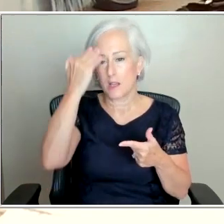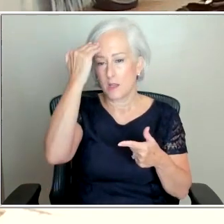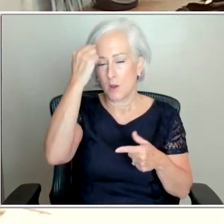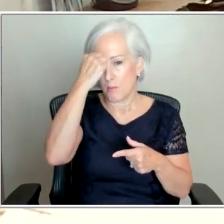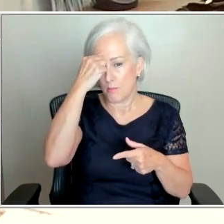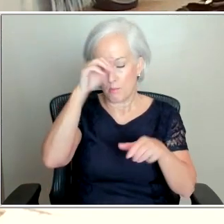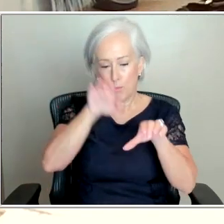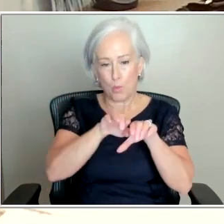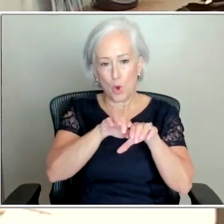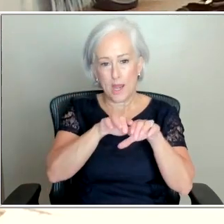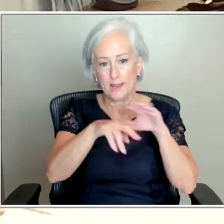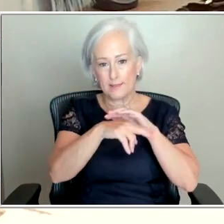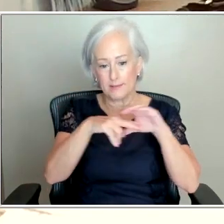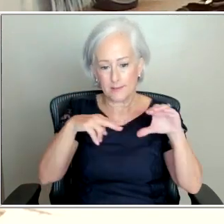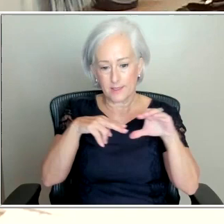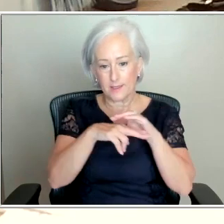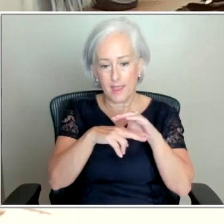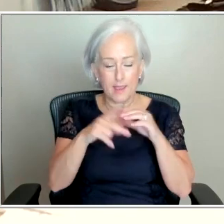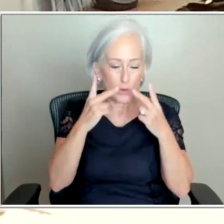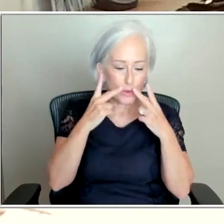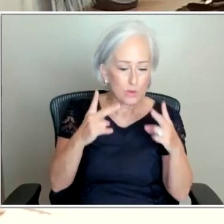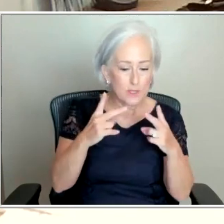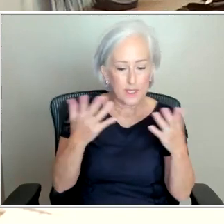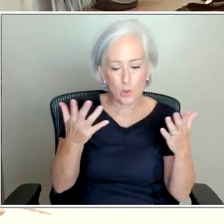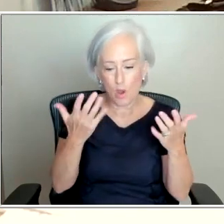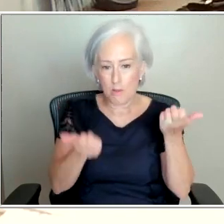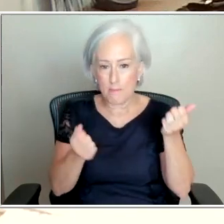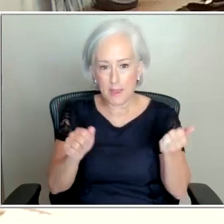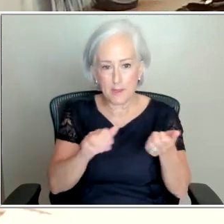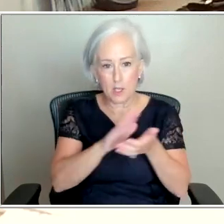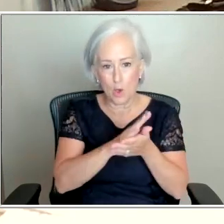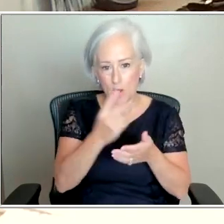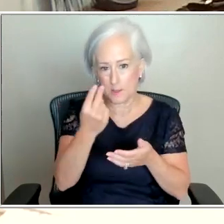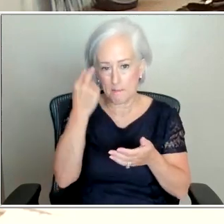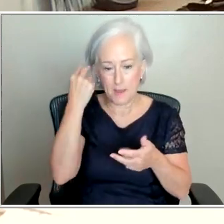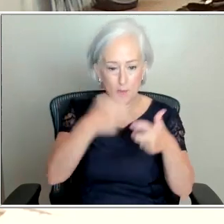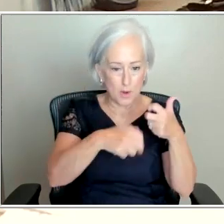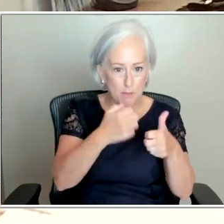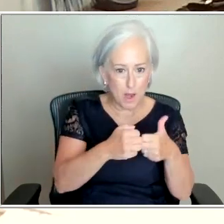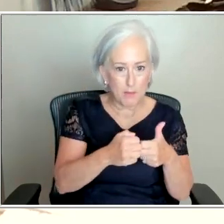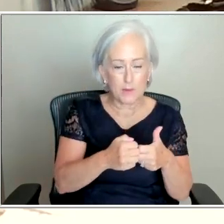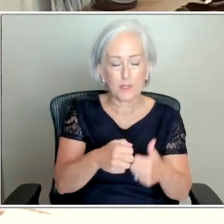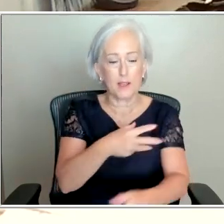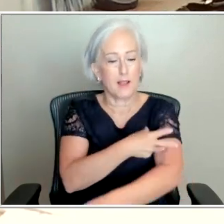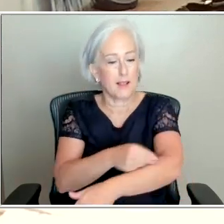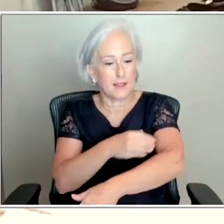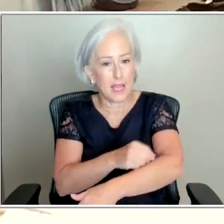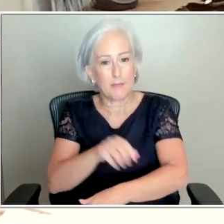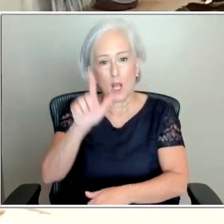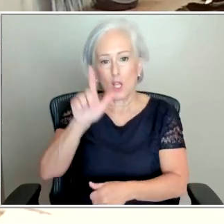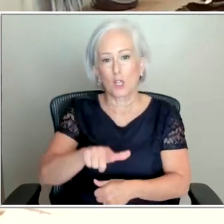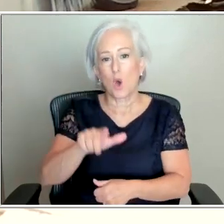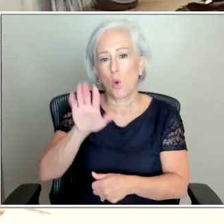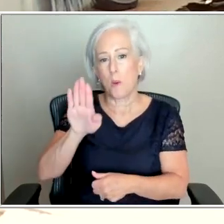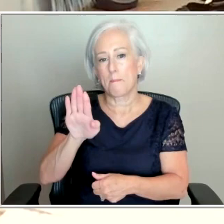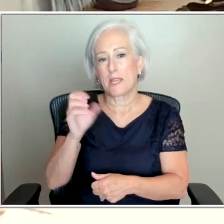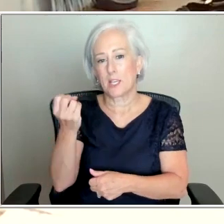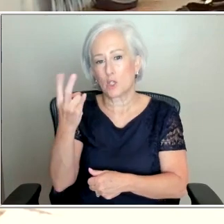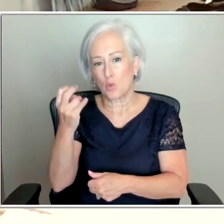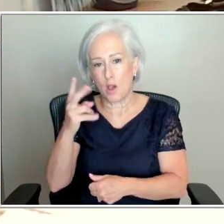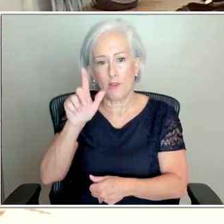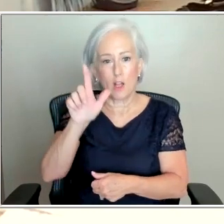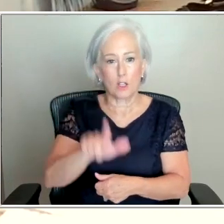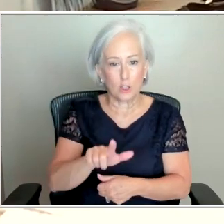issues that can cause memory issues, and then maybe some lab work. Low B12, low thyroid, those things can